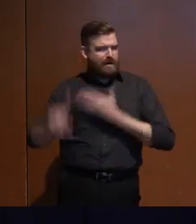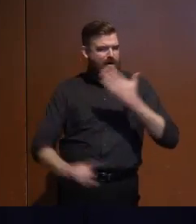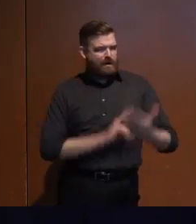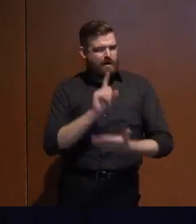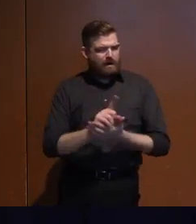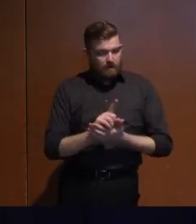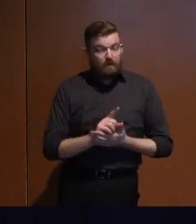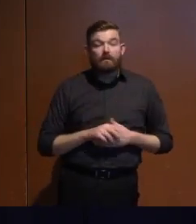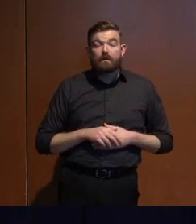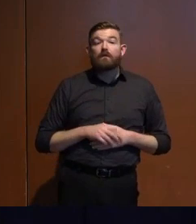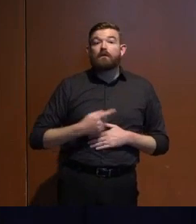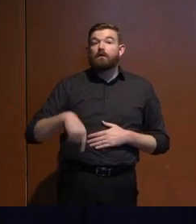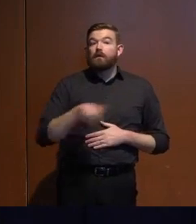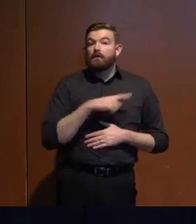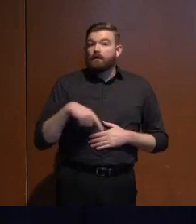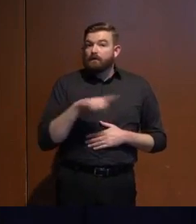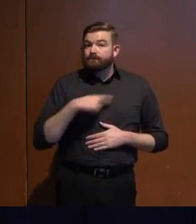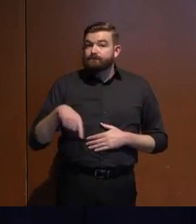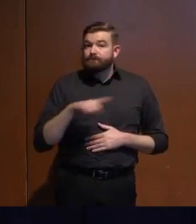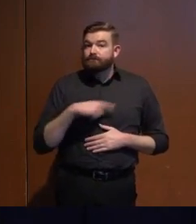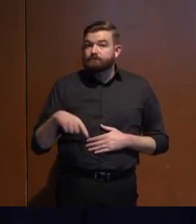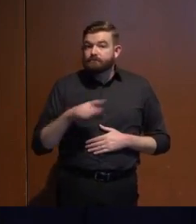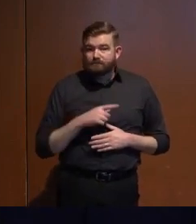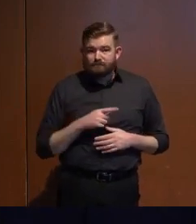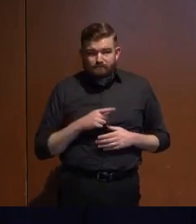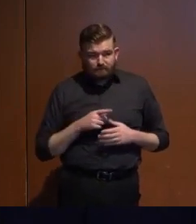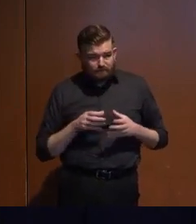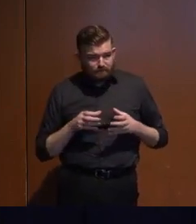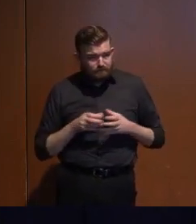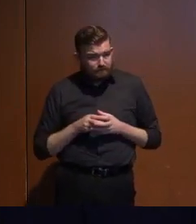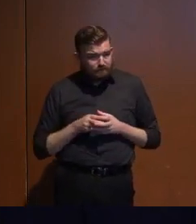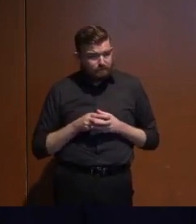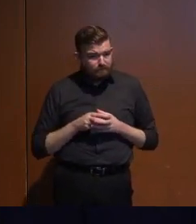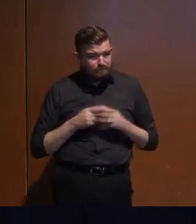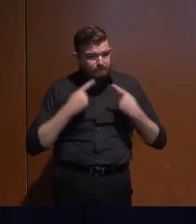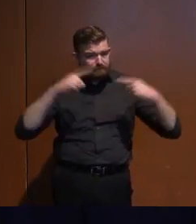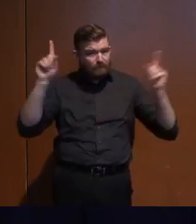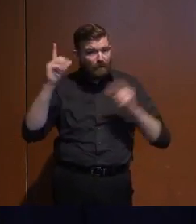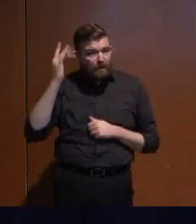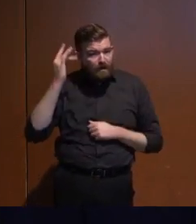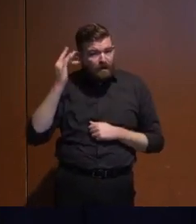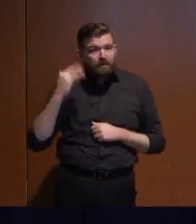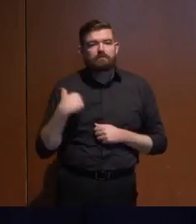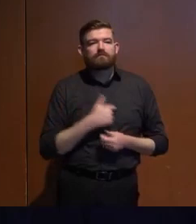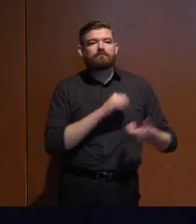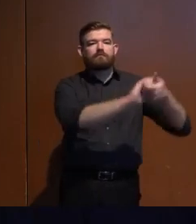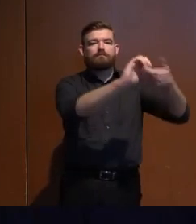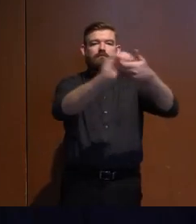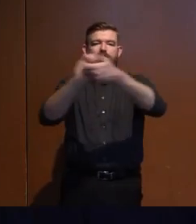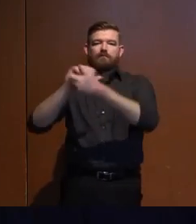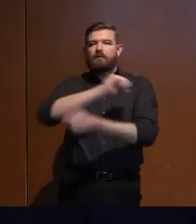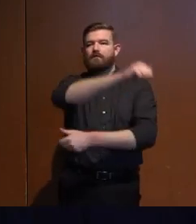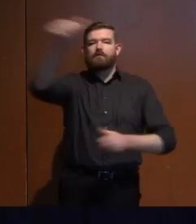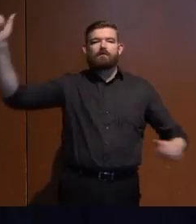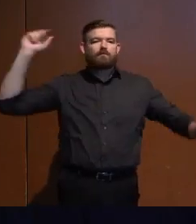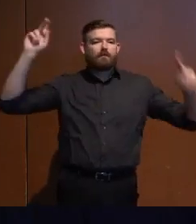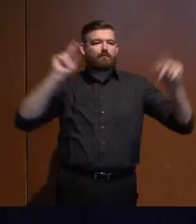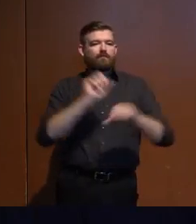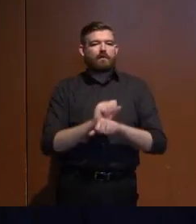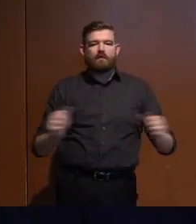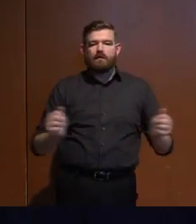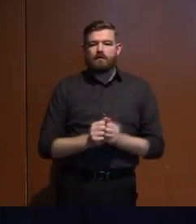and the reason we're able to be effective as a small team, is because we are collaborating with all of our colleagues and their agencies at this table and many other